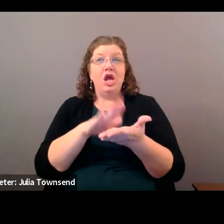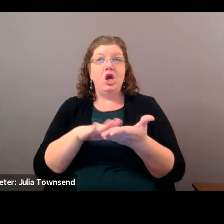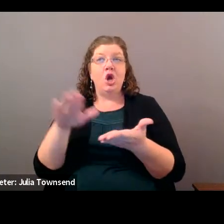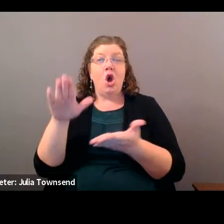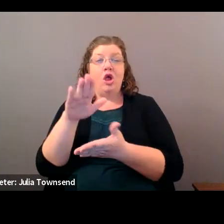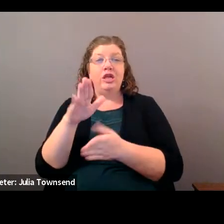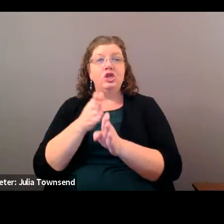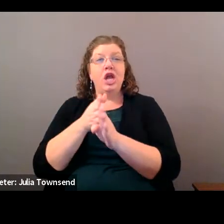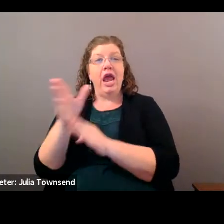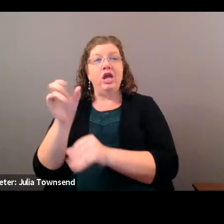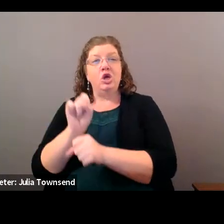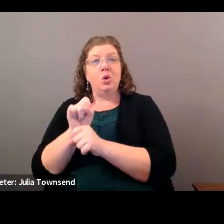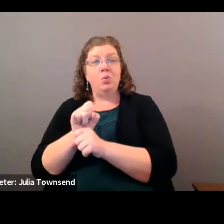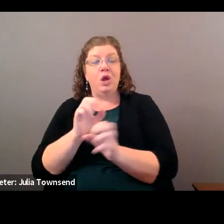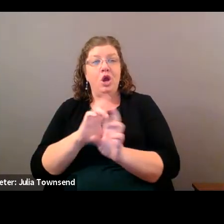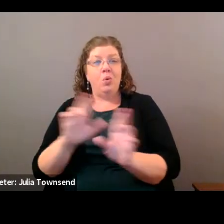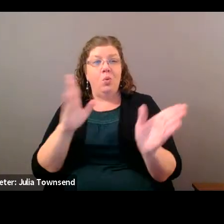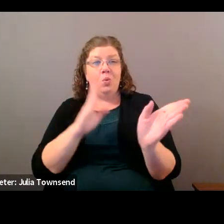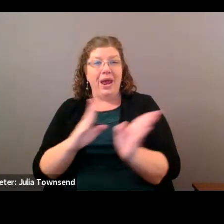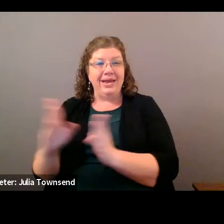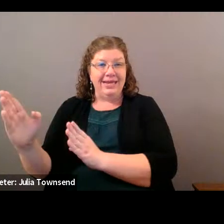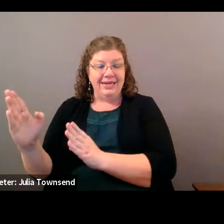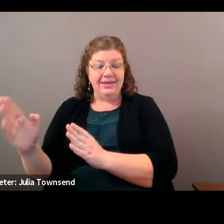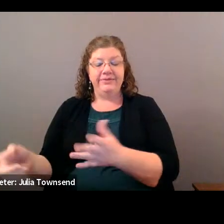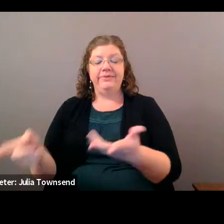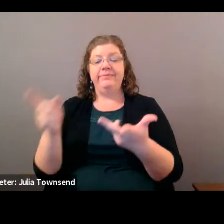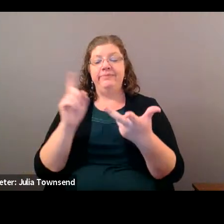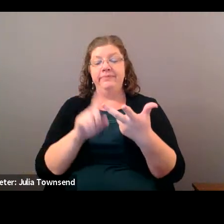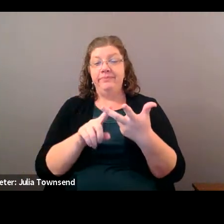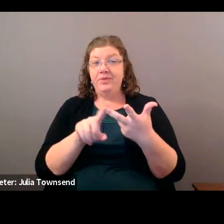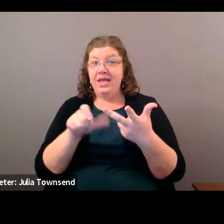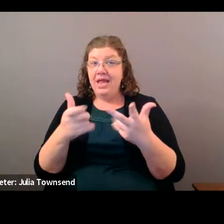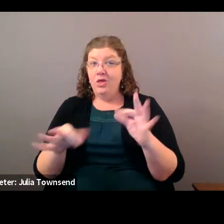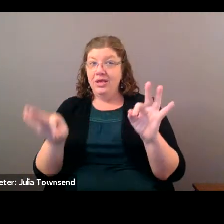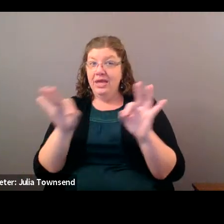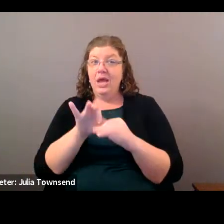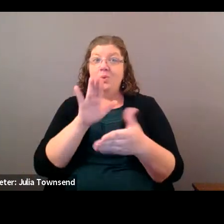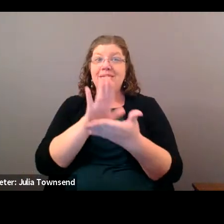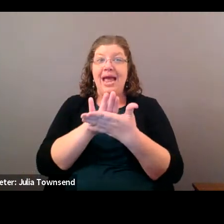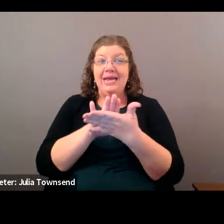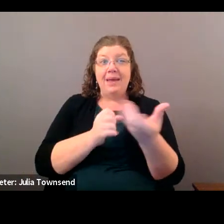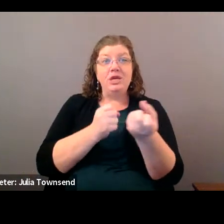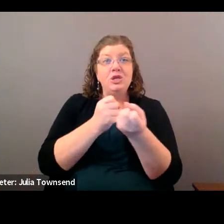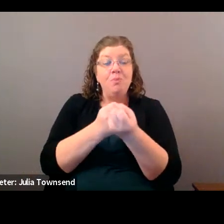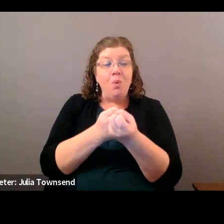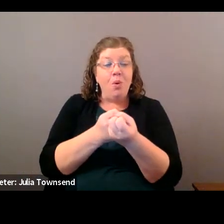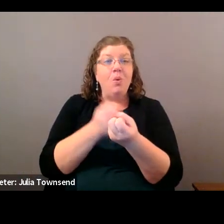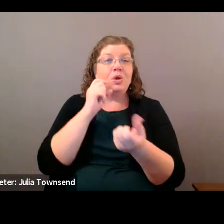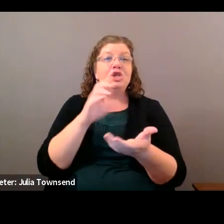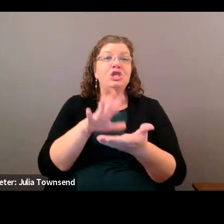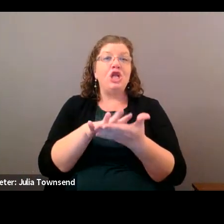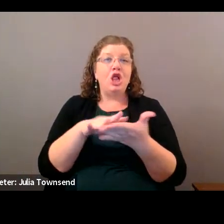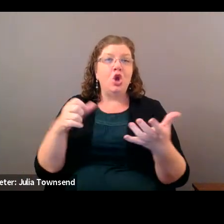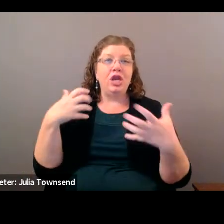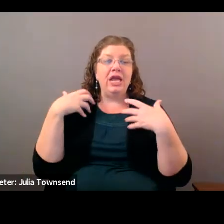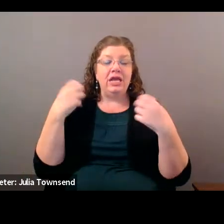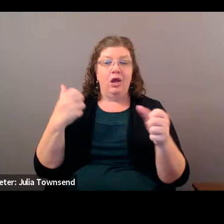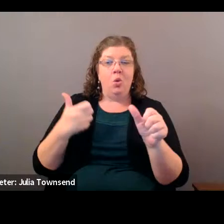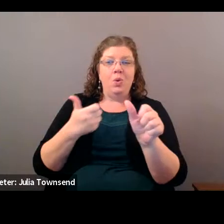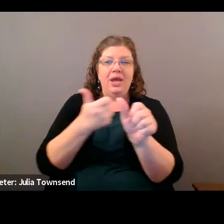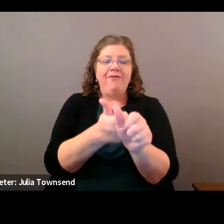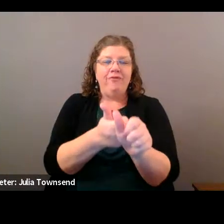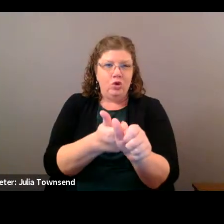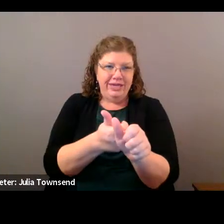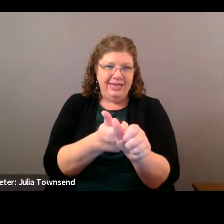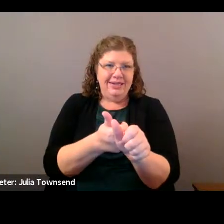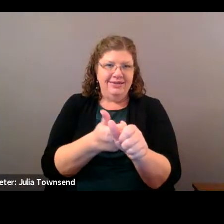readiness. Another key thing was actually, again, academic support, which is really the learning recovery that we're